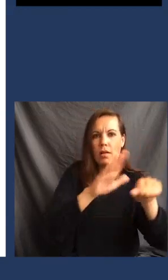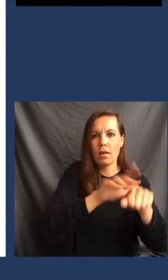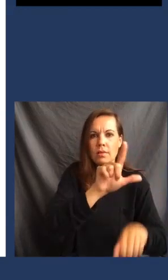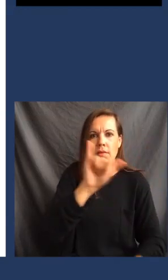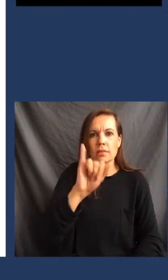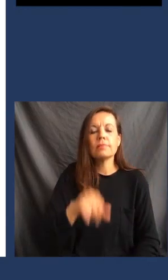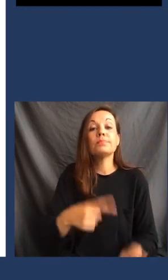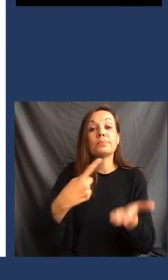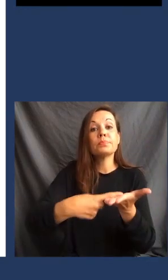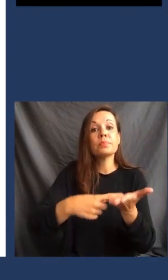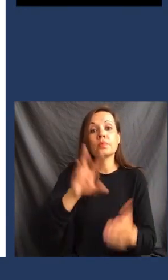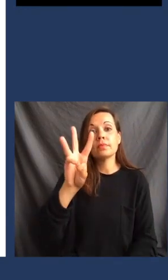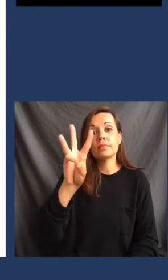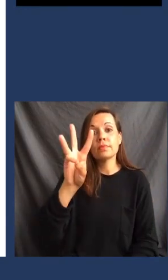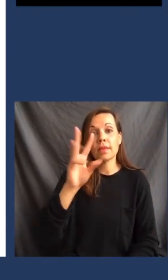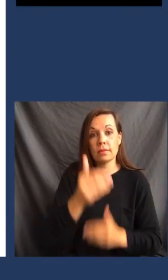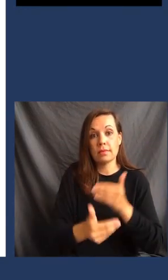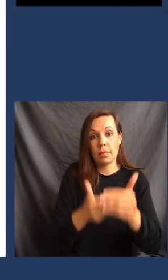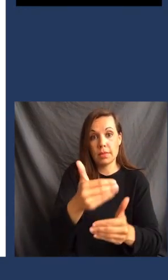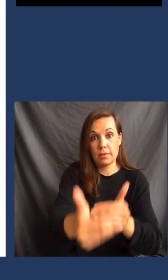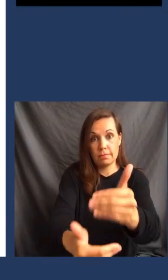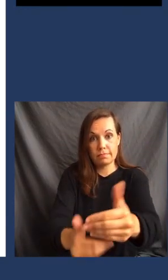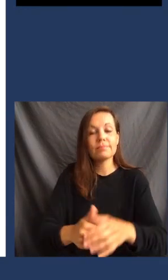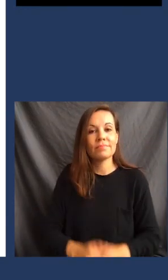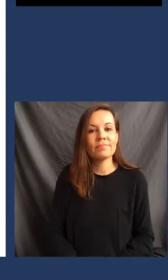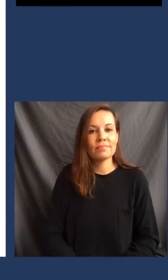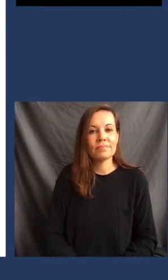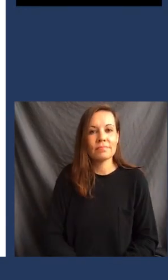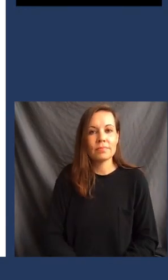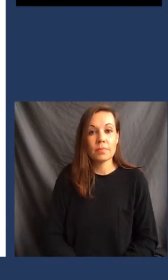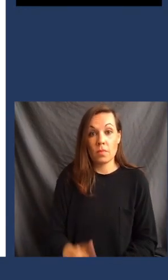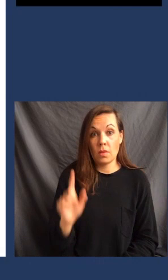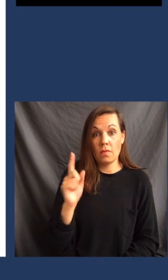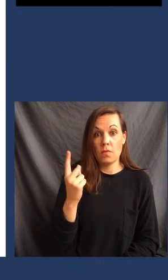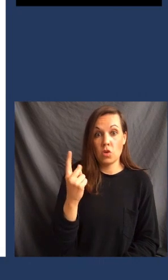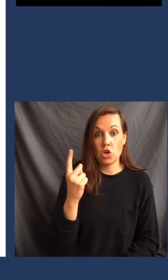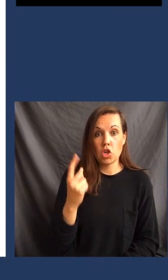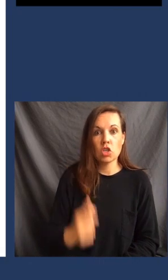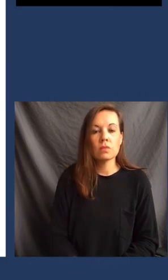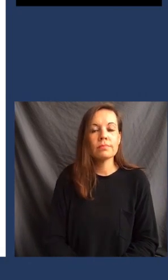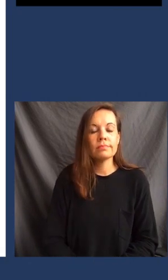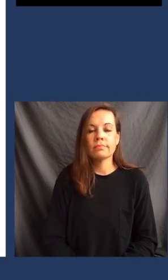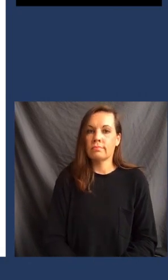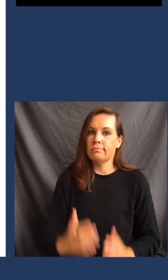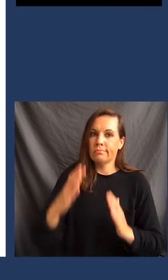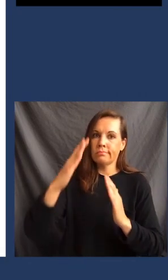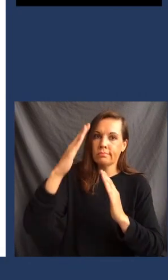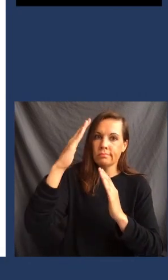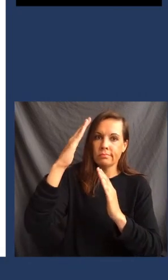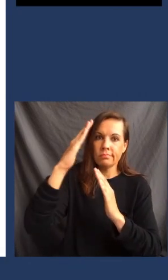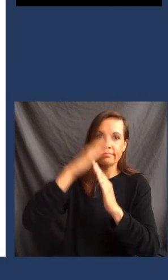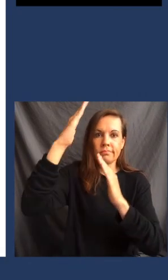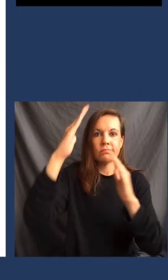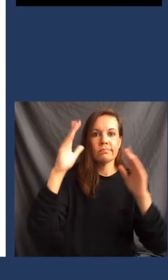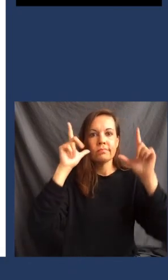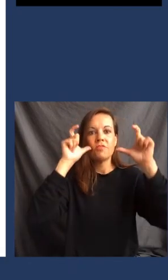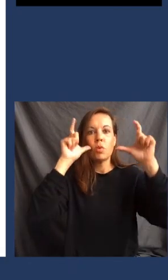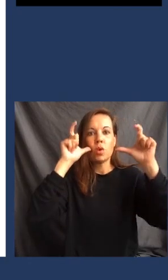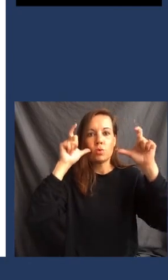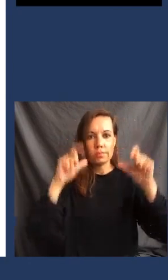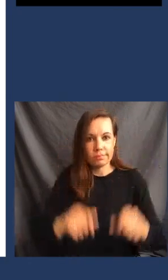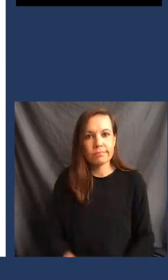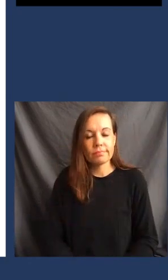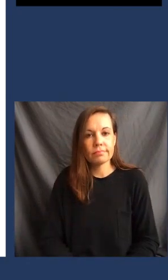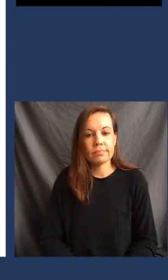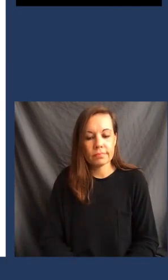discussing 6 different steps, and the first one will be to add a great photo.